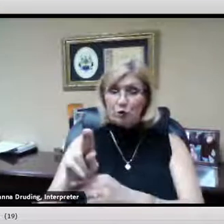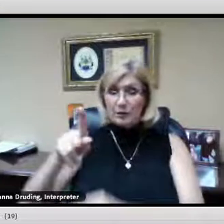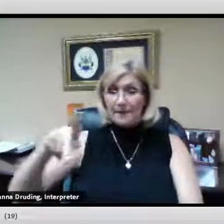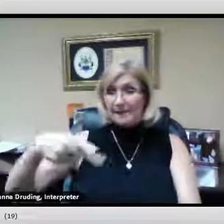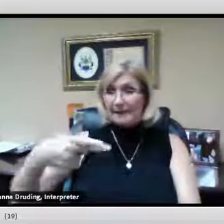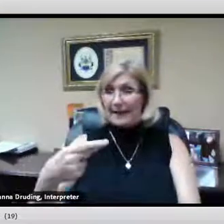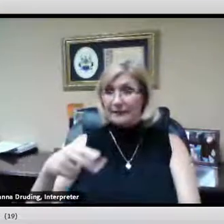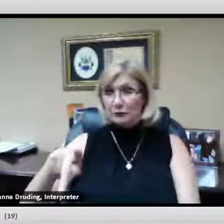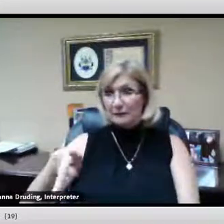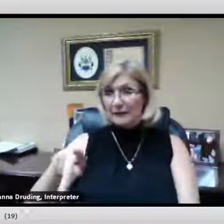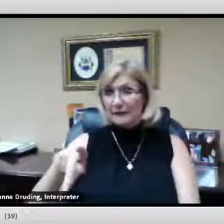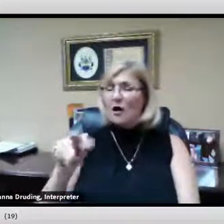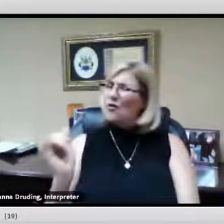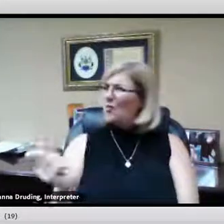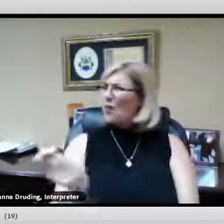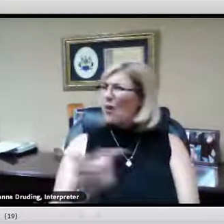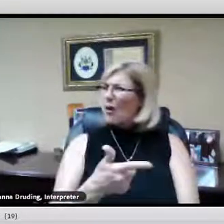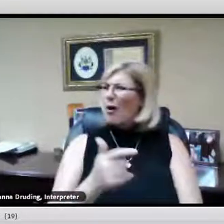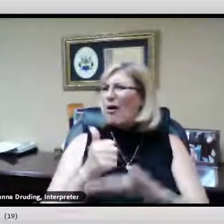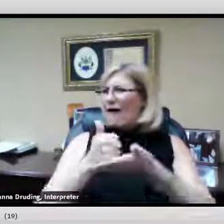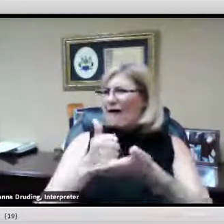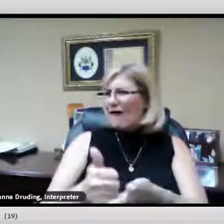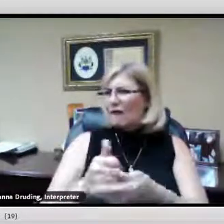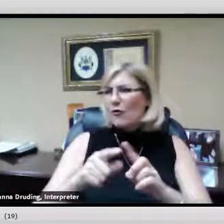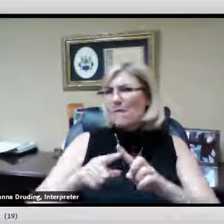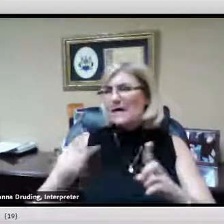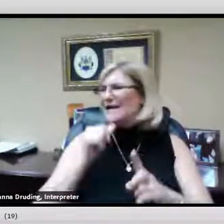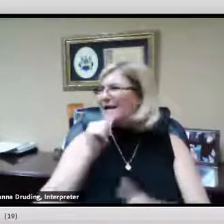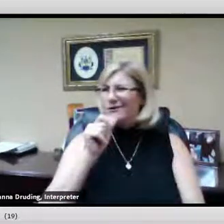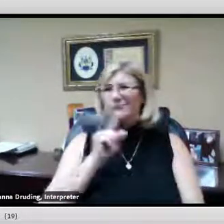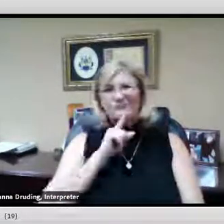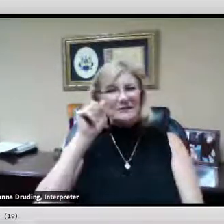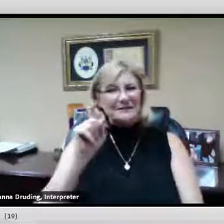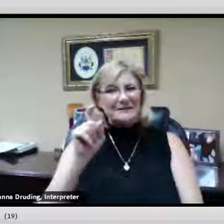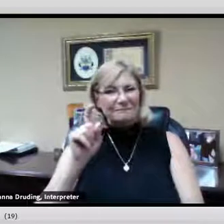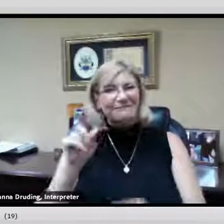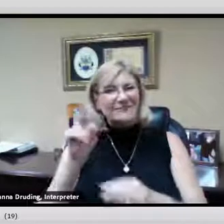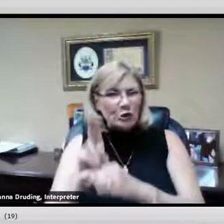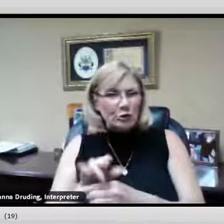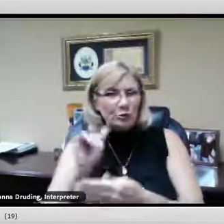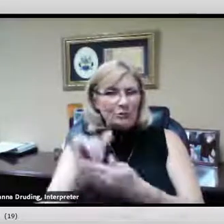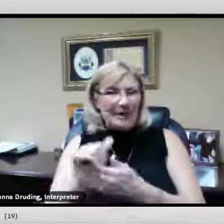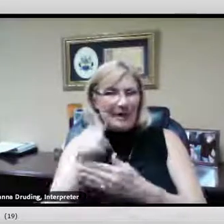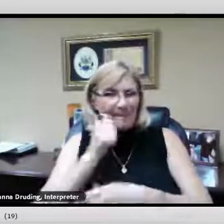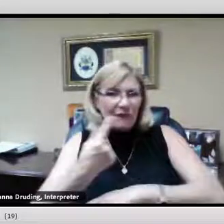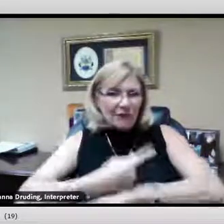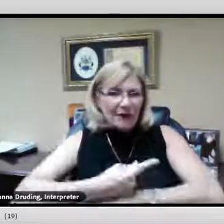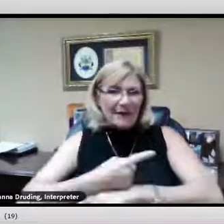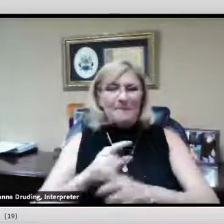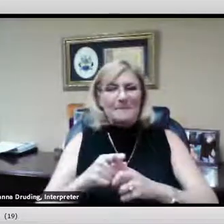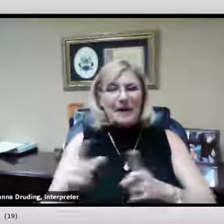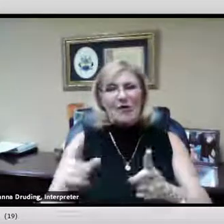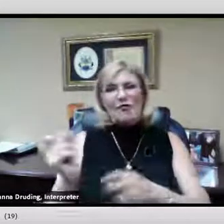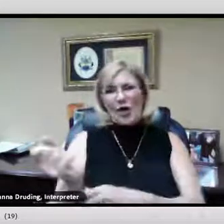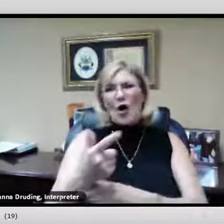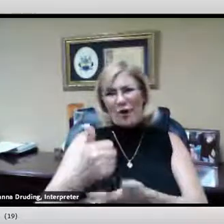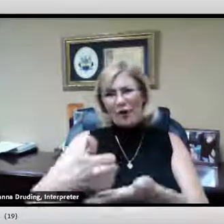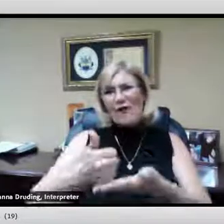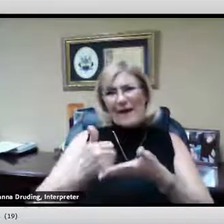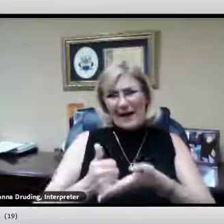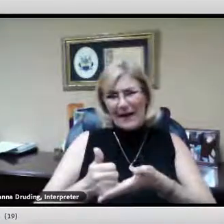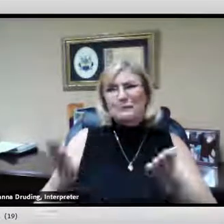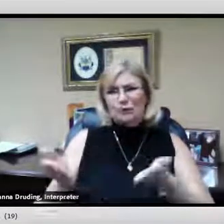these things, they were all helpful, but I don't use them on a day-to-day basis. But they all help to contribute to